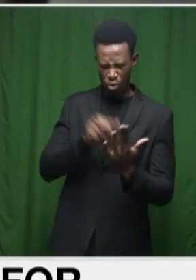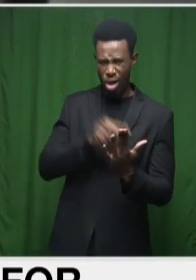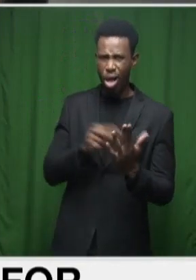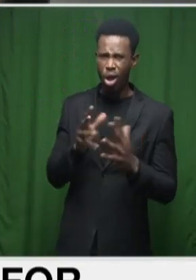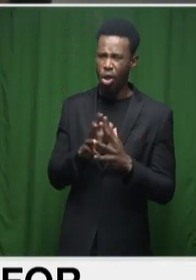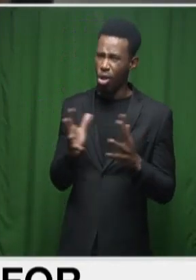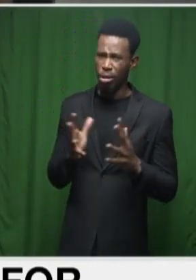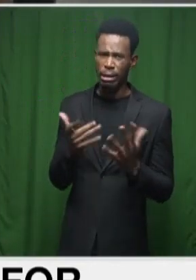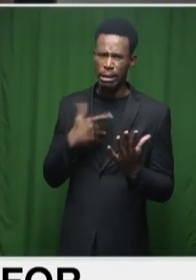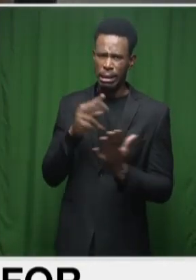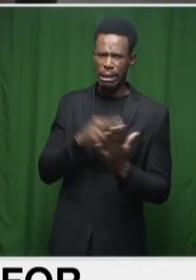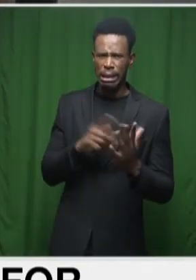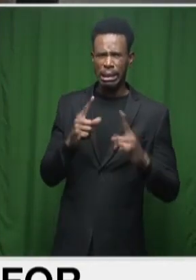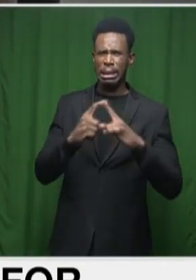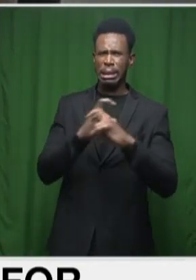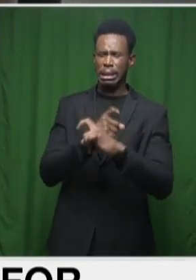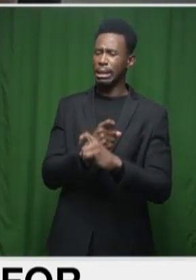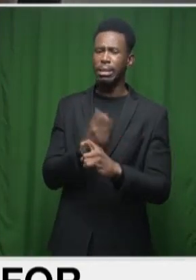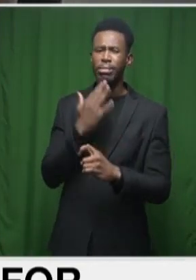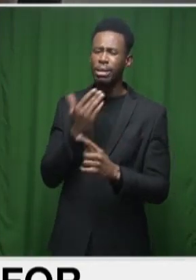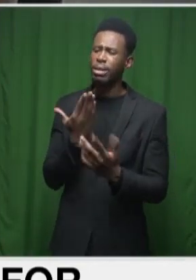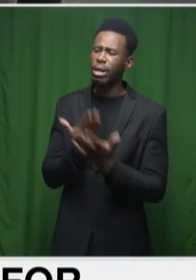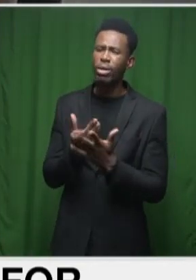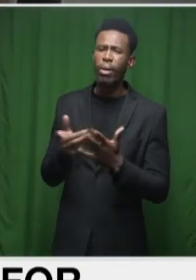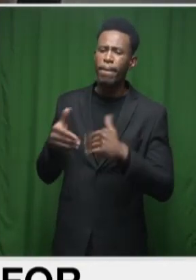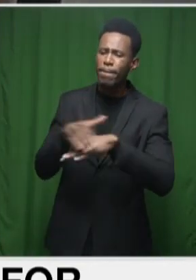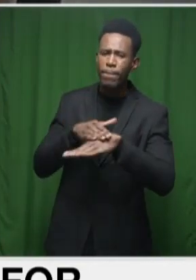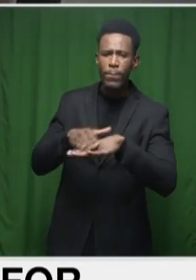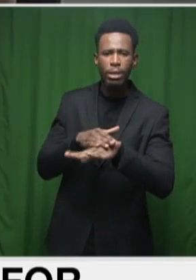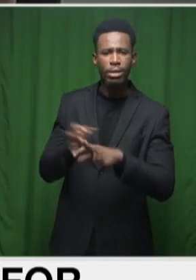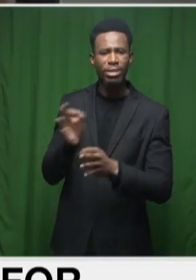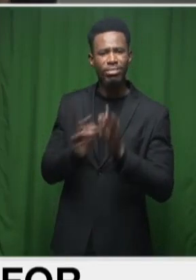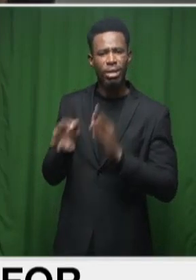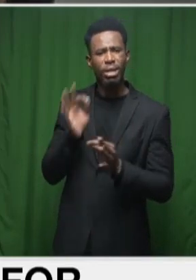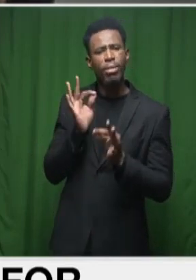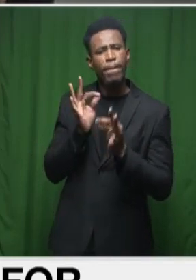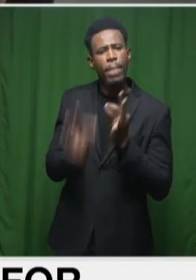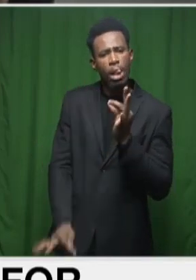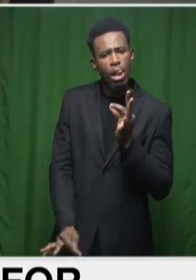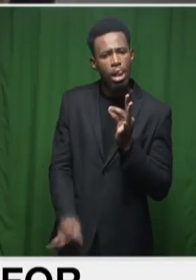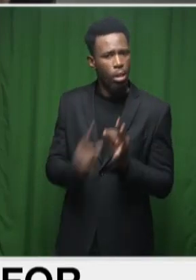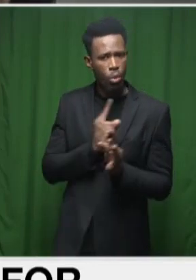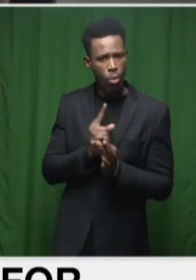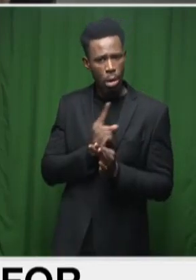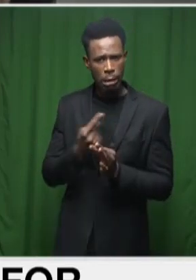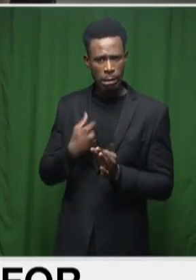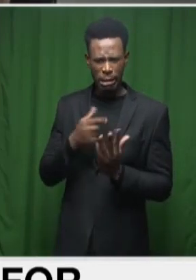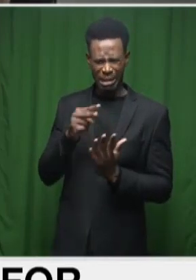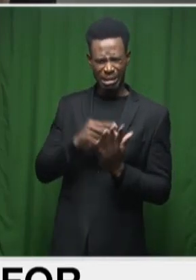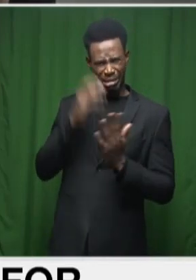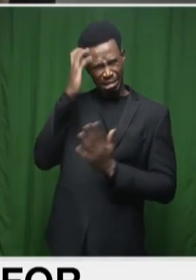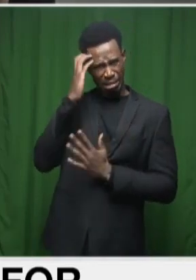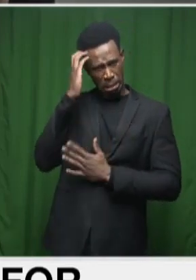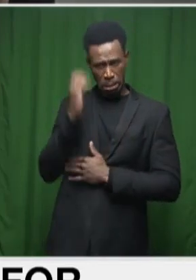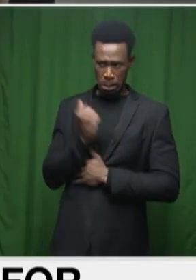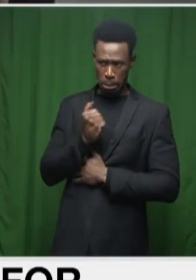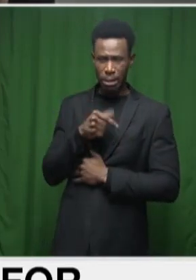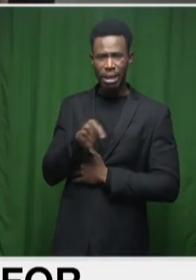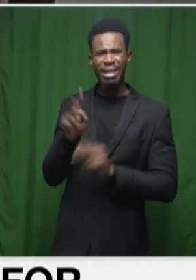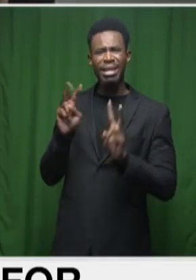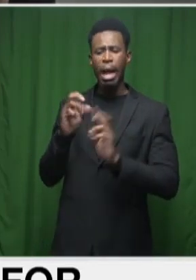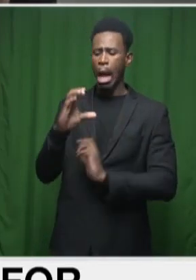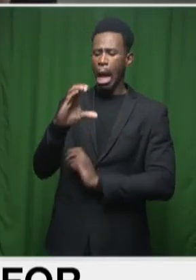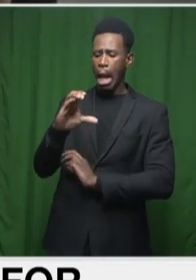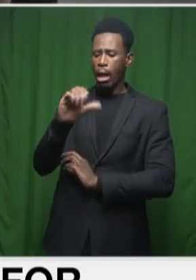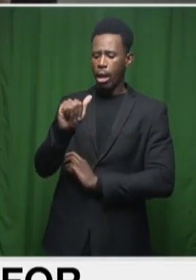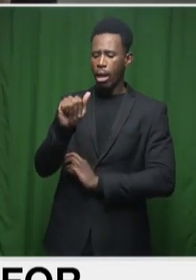you perhaps explain it to us basically? What exactly does this actual carbon border adjustment mechanism mean,